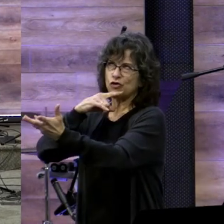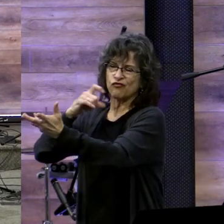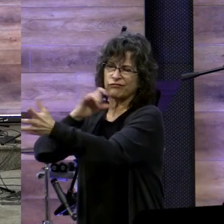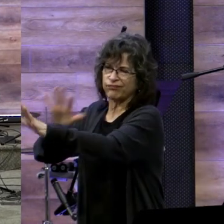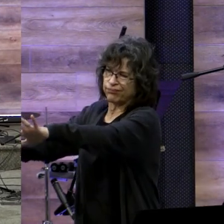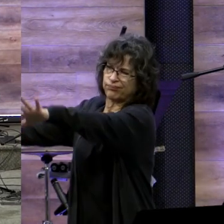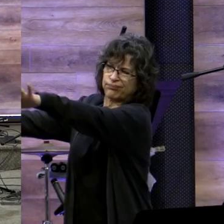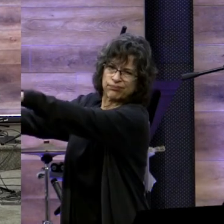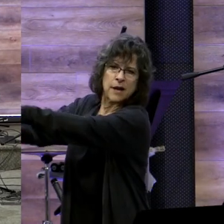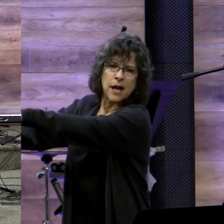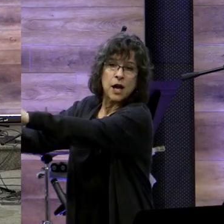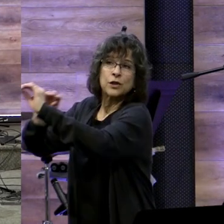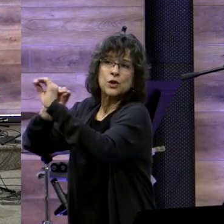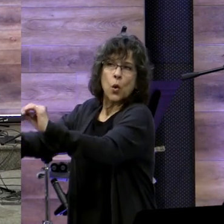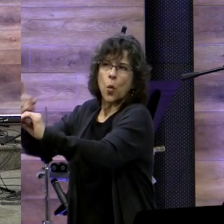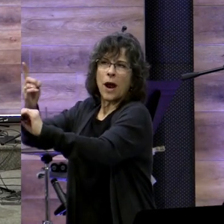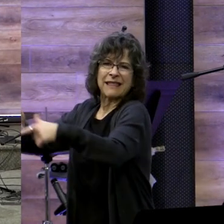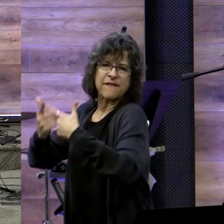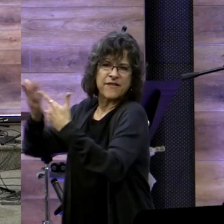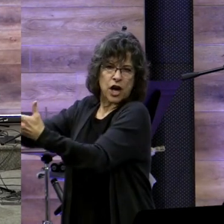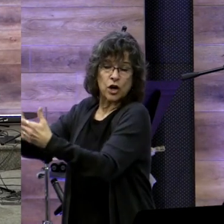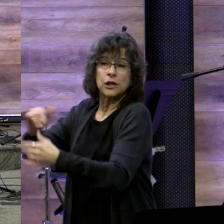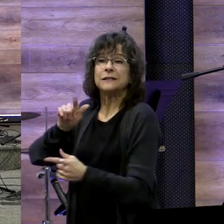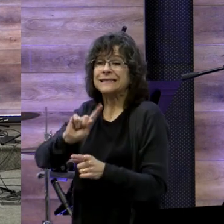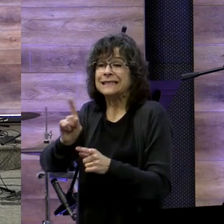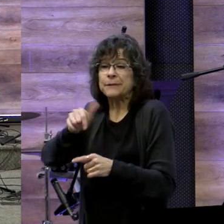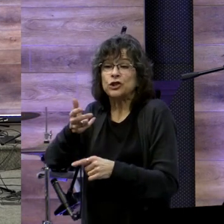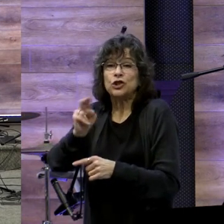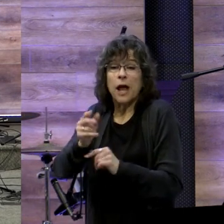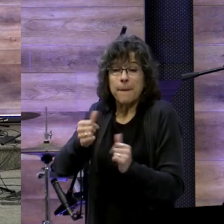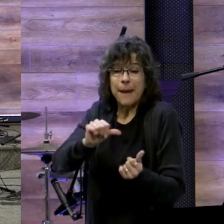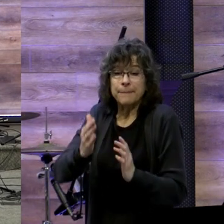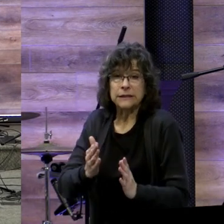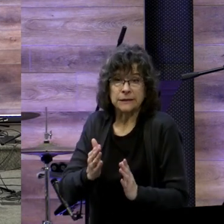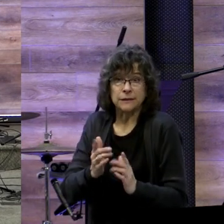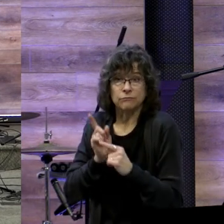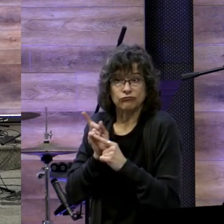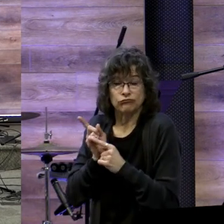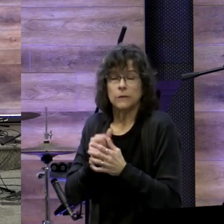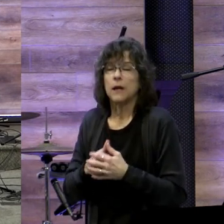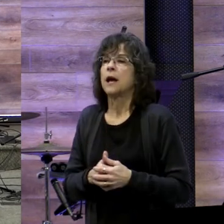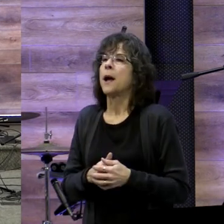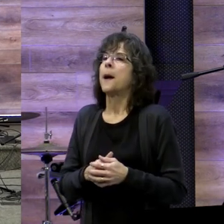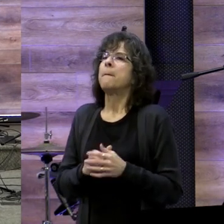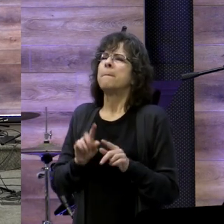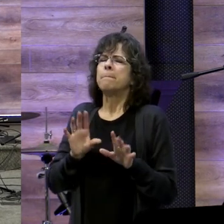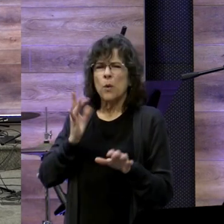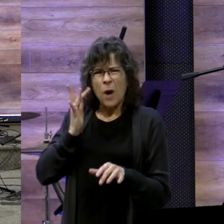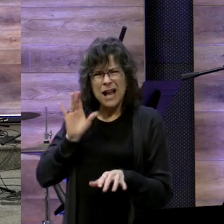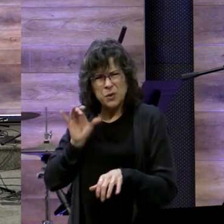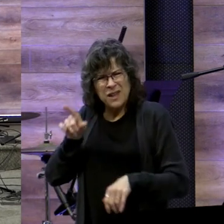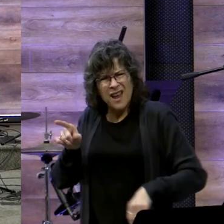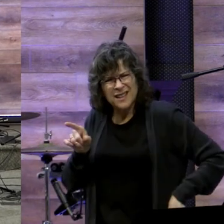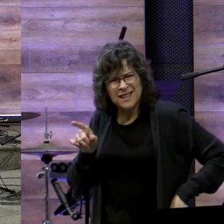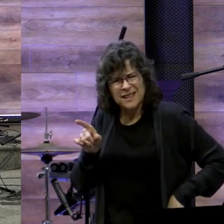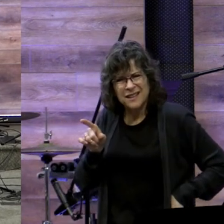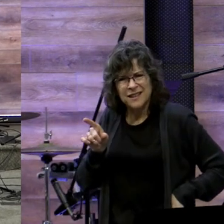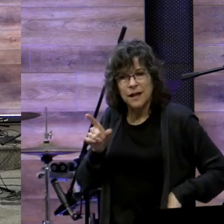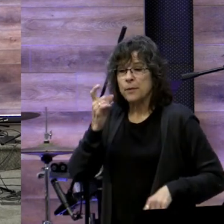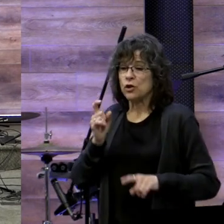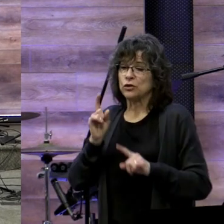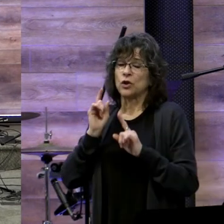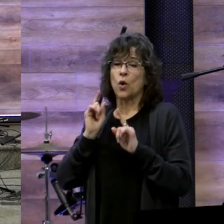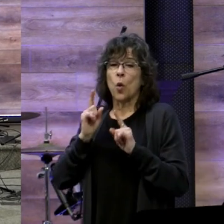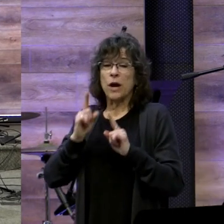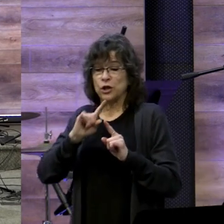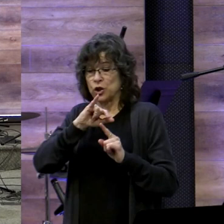where John the Baptist had done his ministry. And he does that because the last couple times that he's gone to Jerusalem, it has led to a